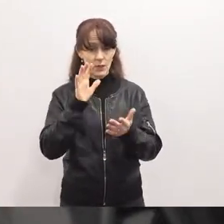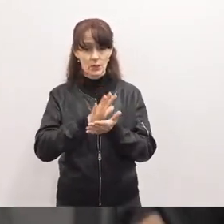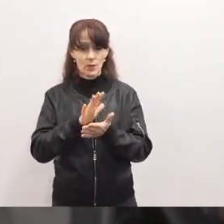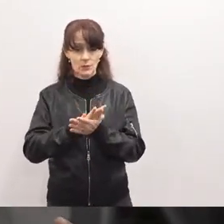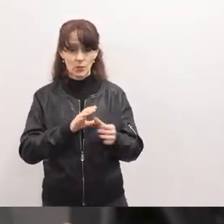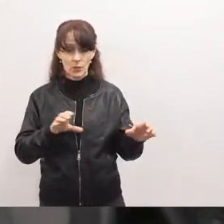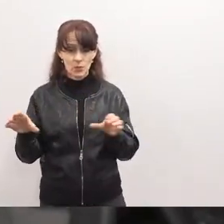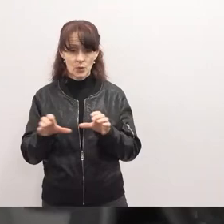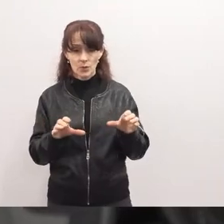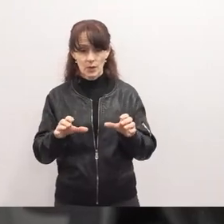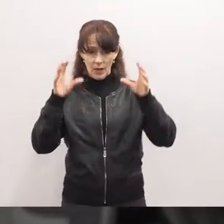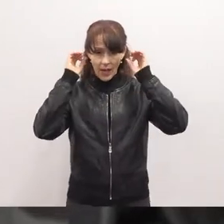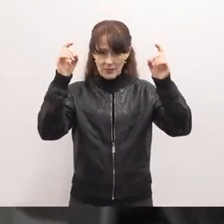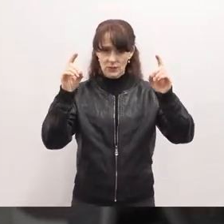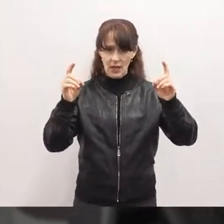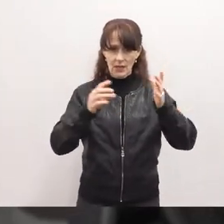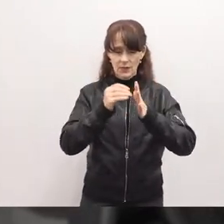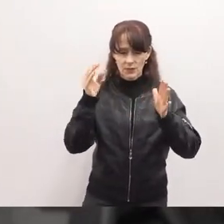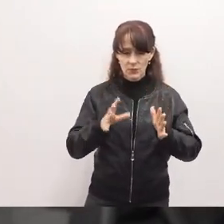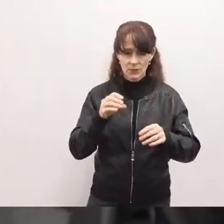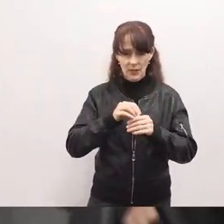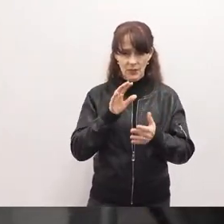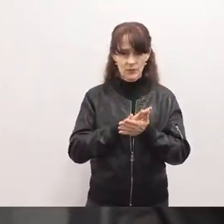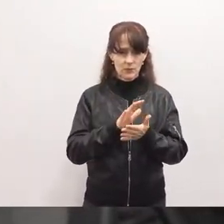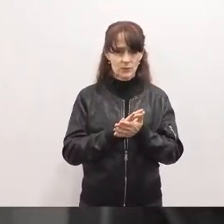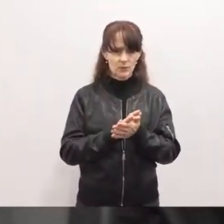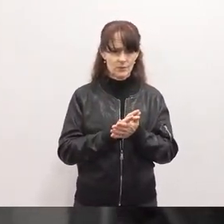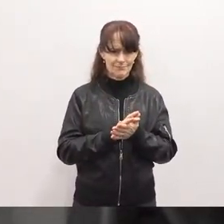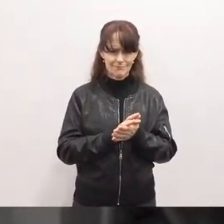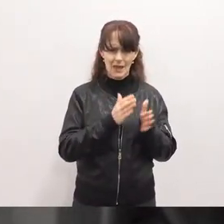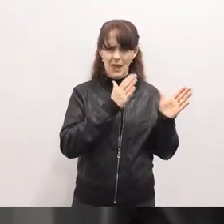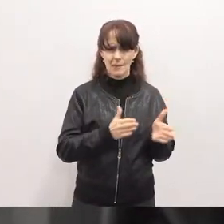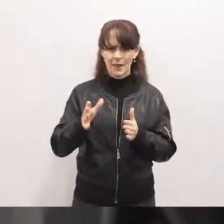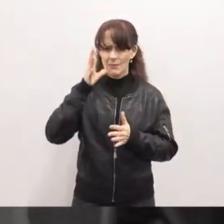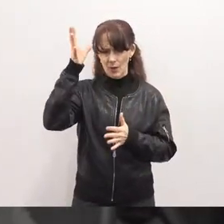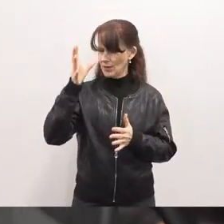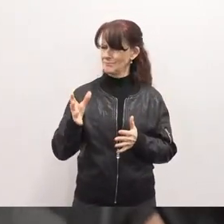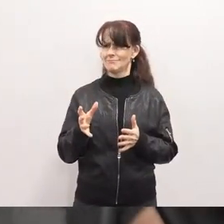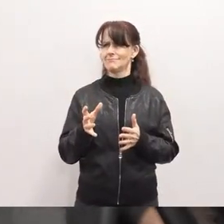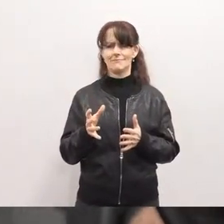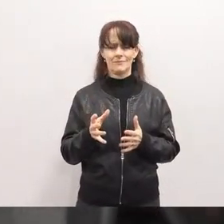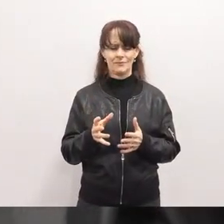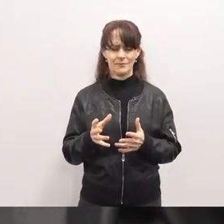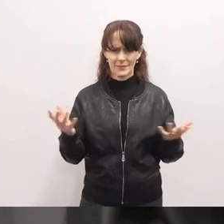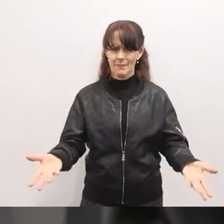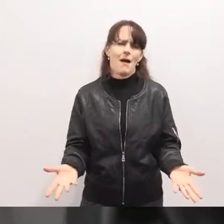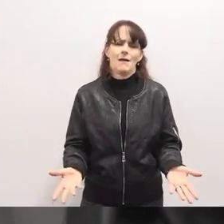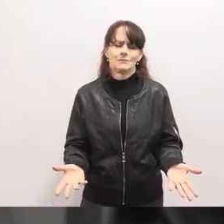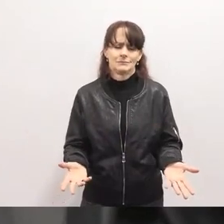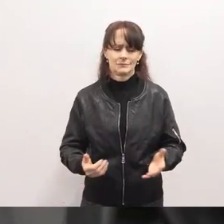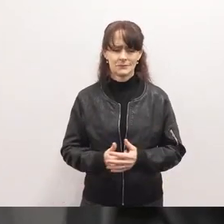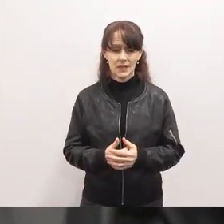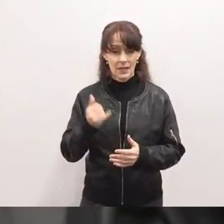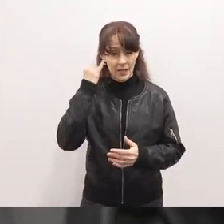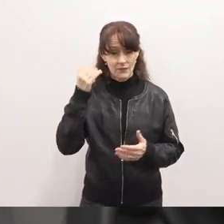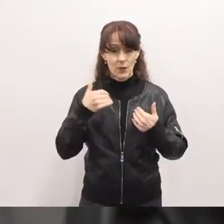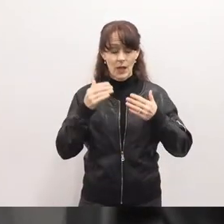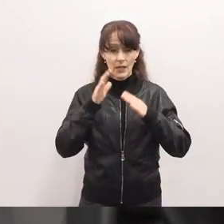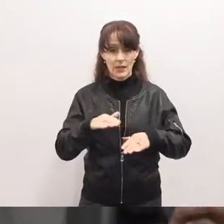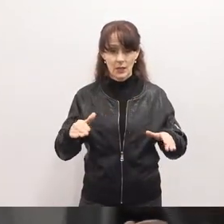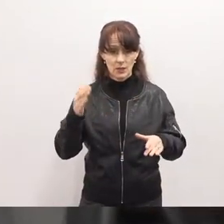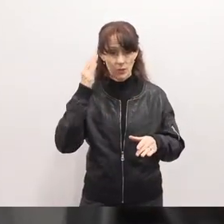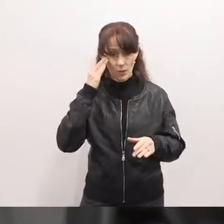do, educate the students in the school, not with Planned Parenthood. That doesn't, come on. If you had a child that